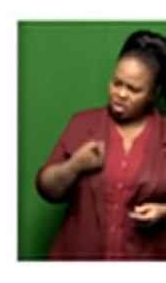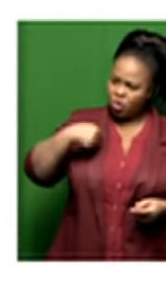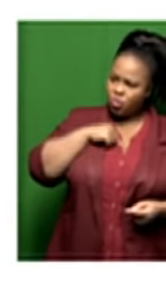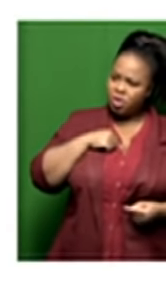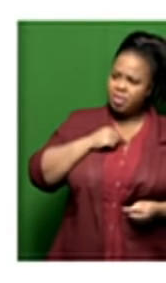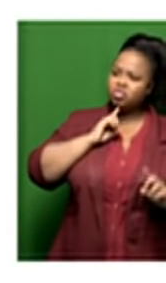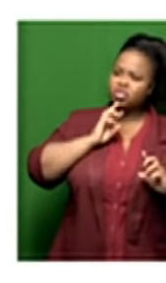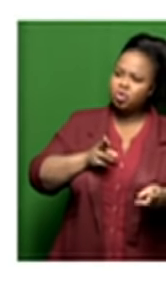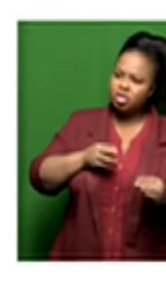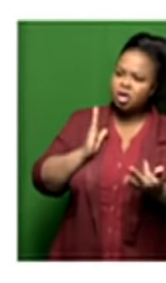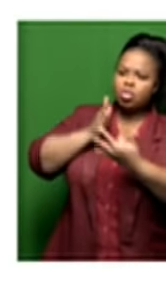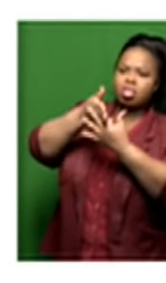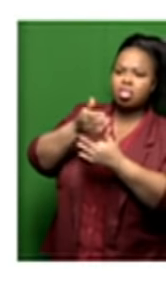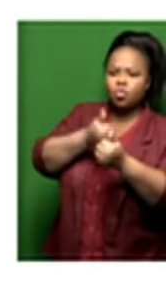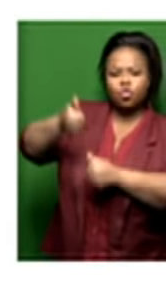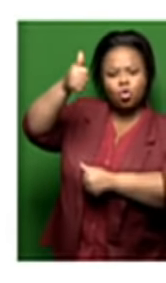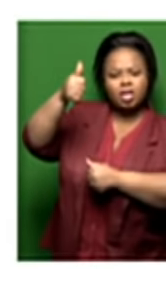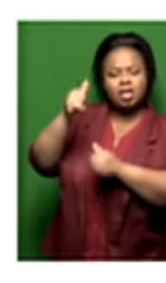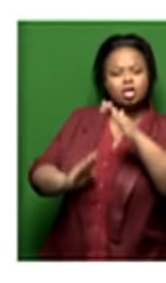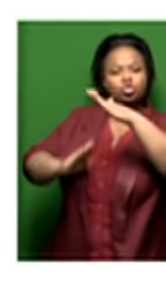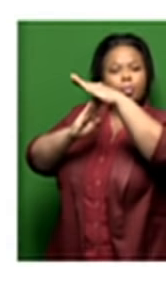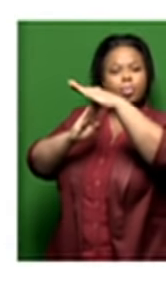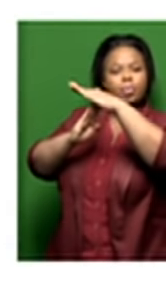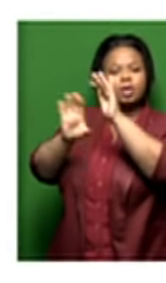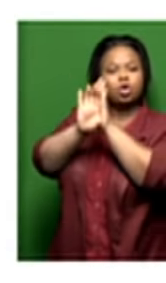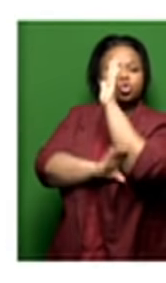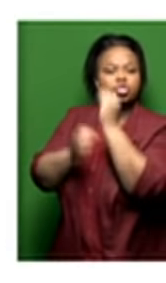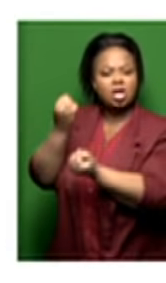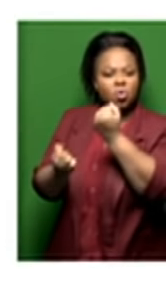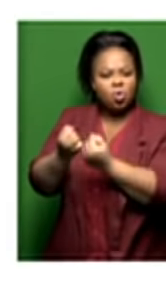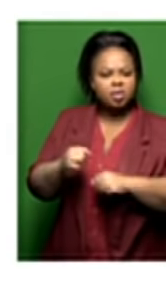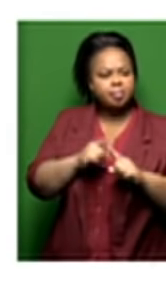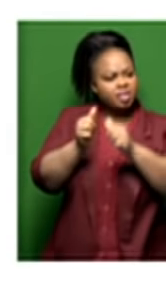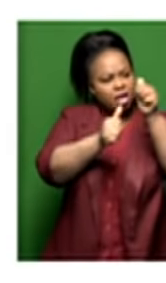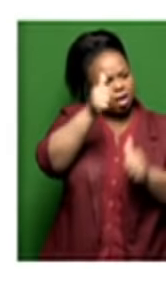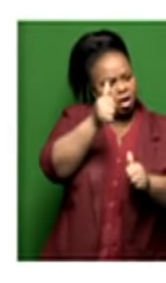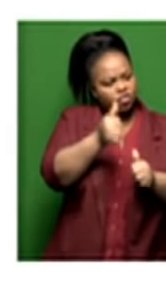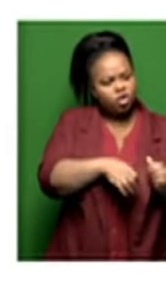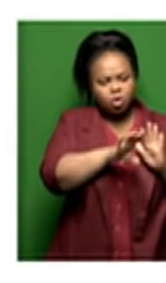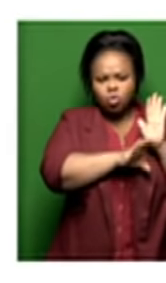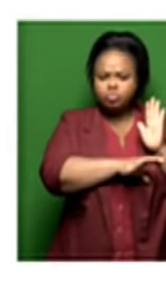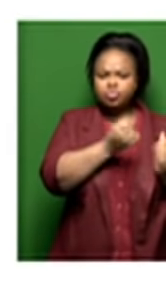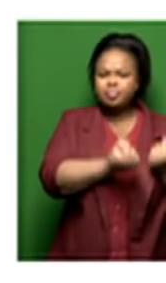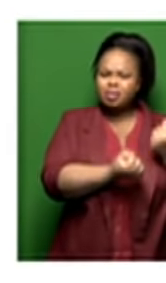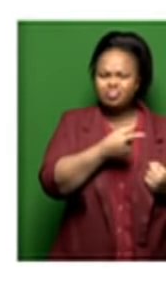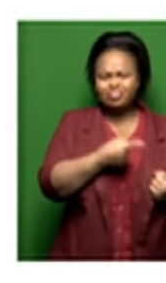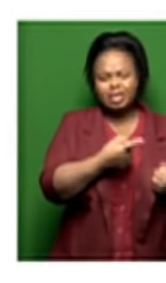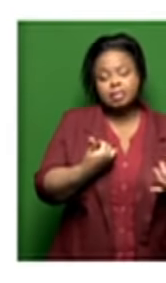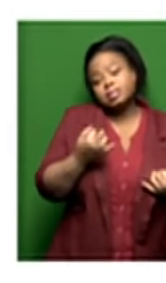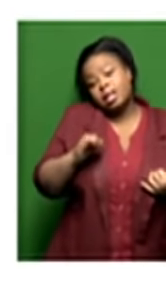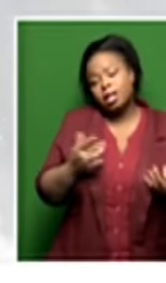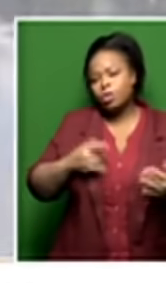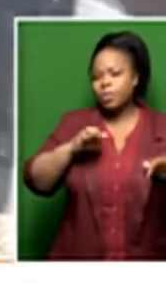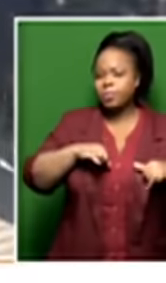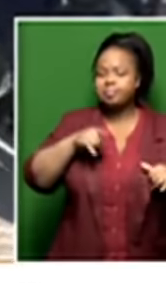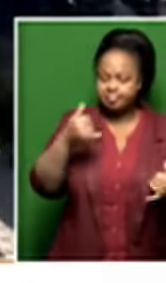order that will interfere with the execution of the apex court? The court is worried. We are still waiting for judgment. But on another front as well, Sakina, you